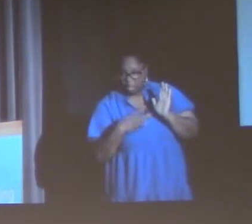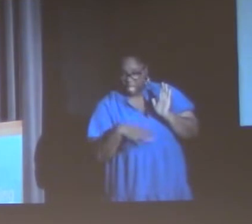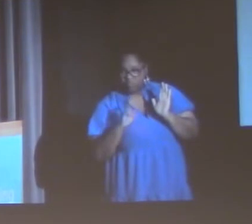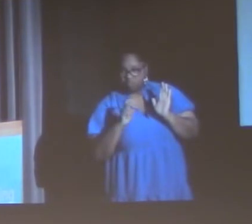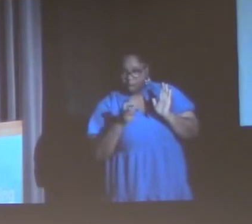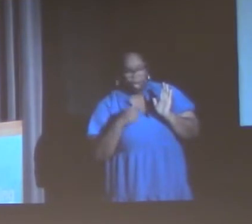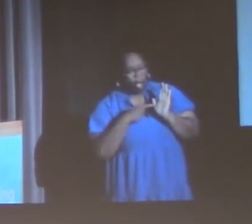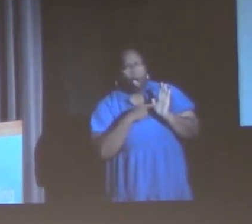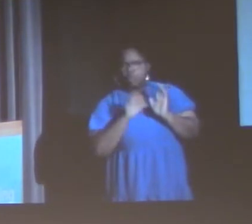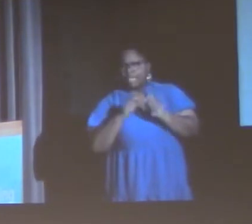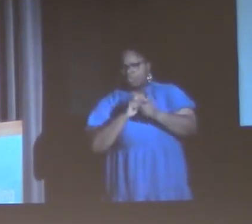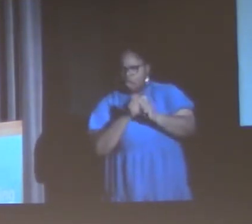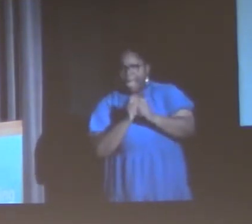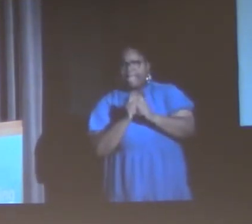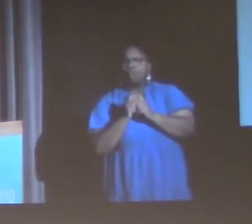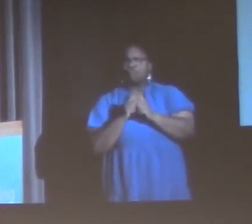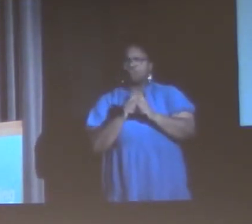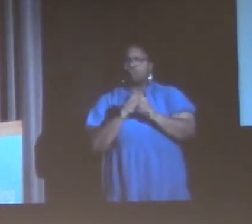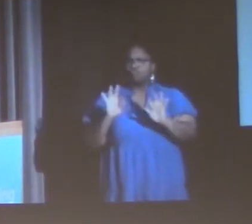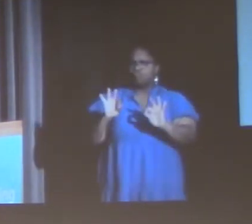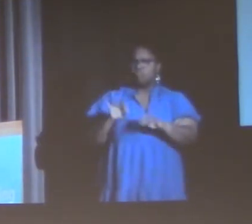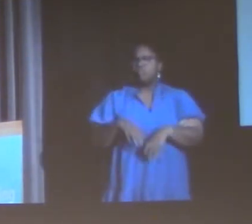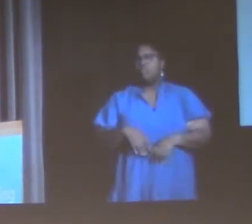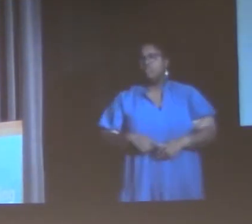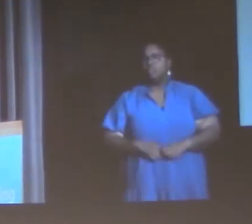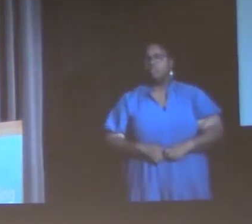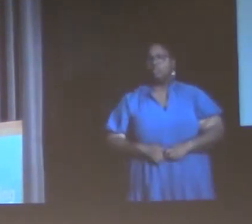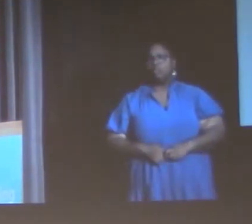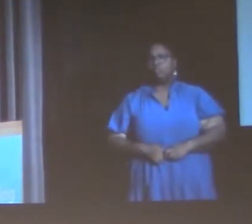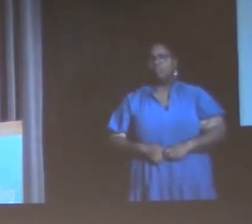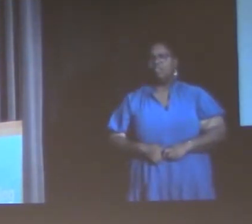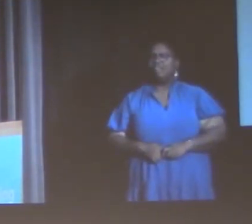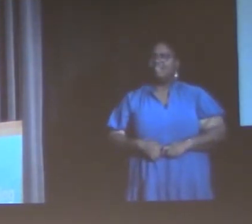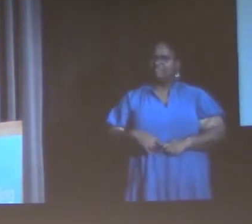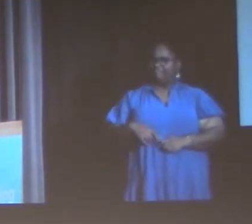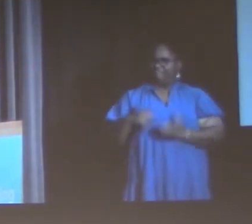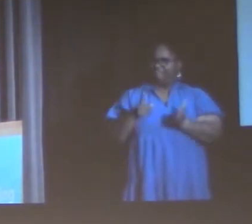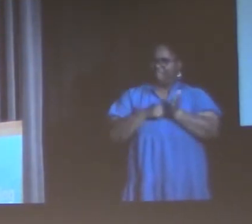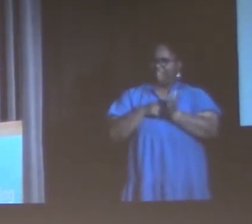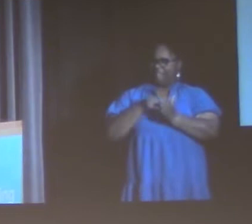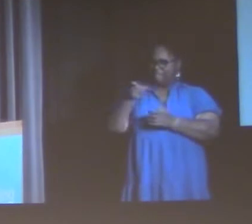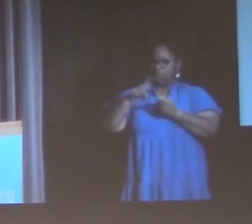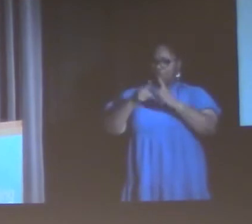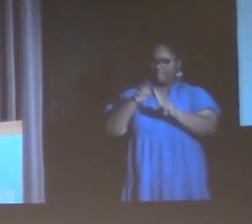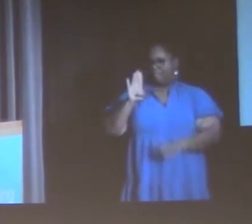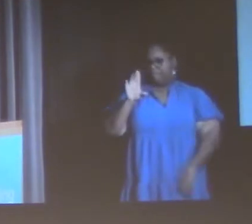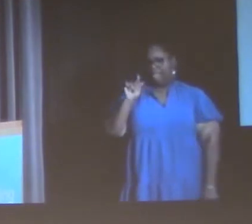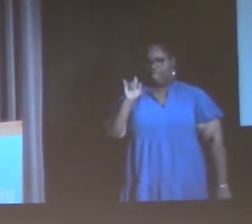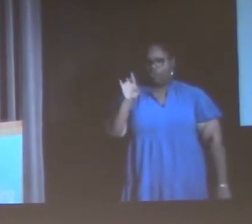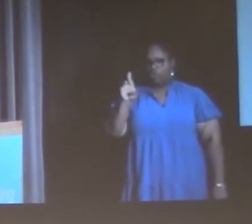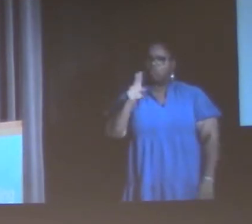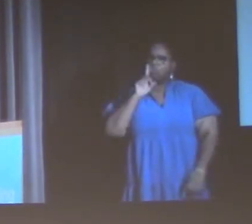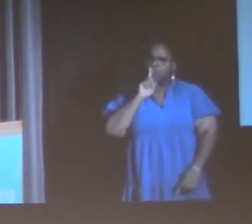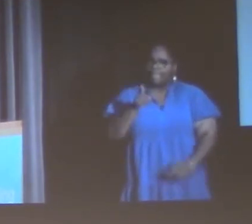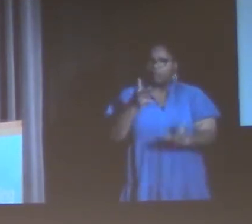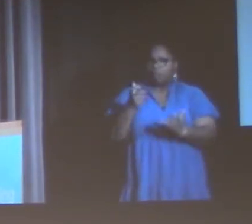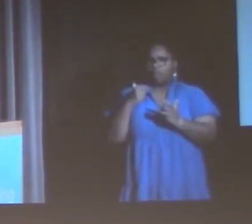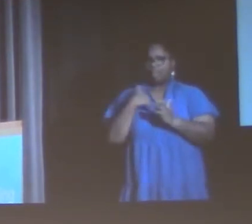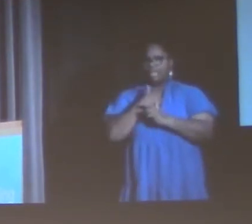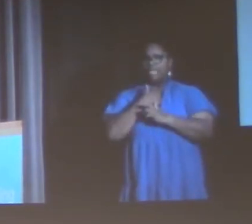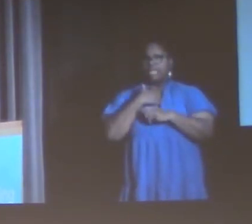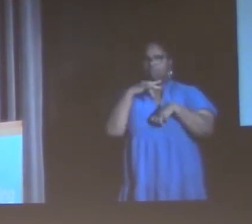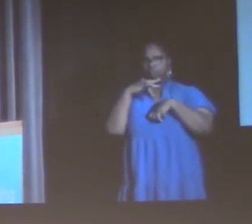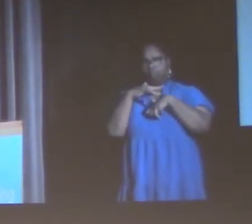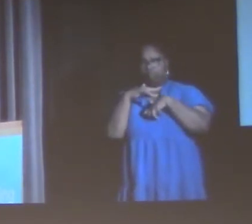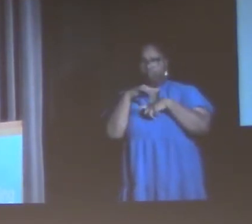And, you know, it was strange to me. There were times that Blacker clearly wanted me to cover something. There were some occasions, I can't